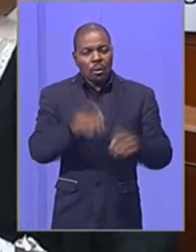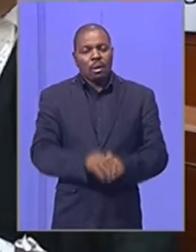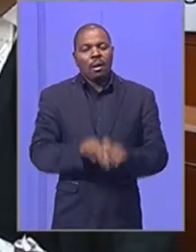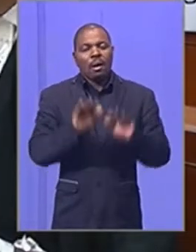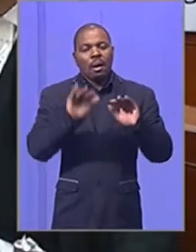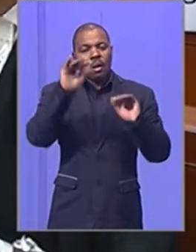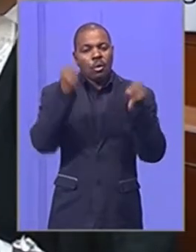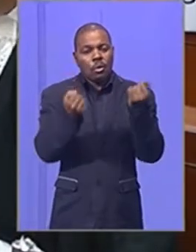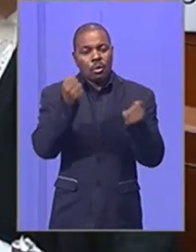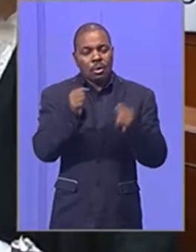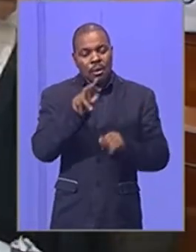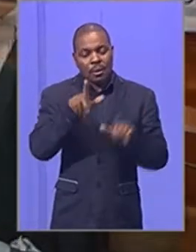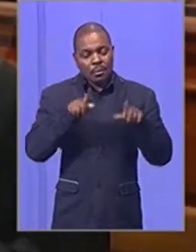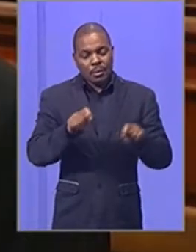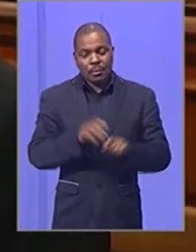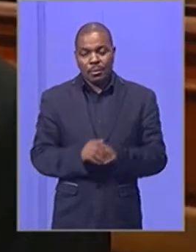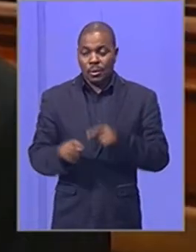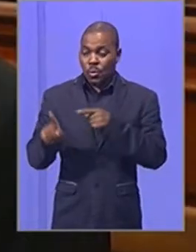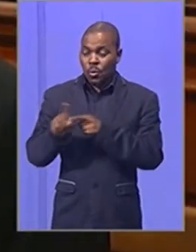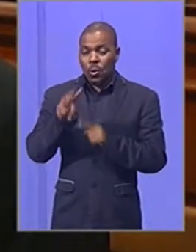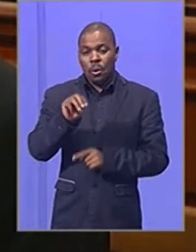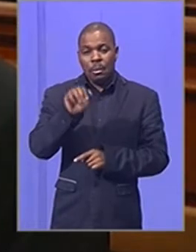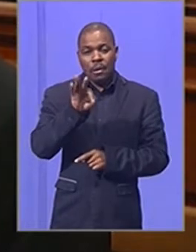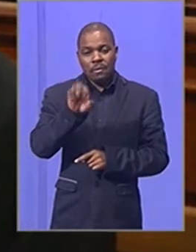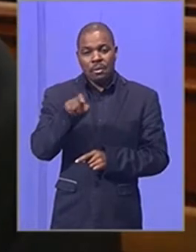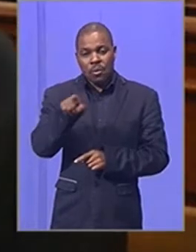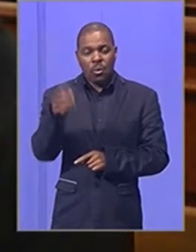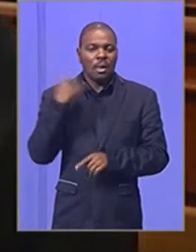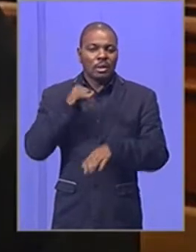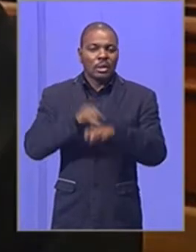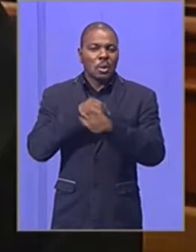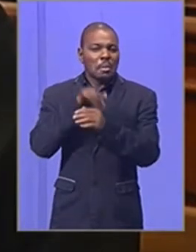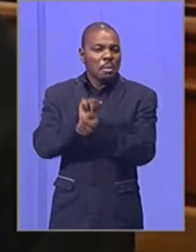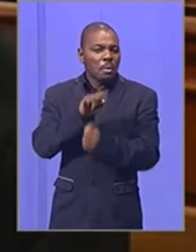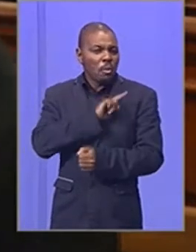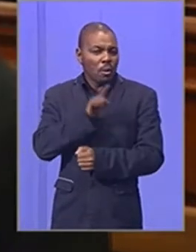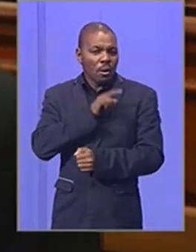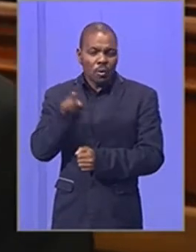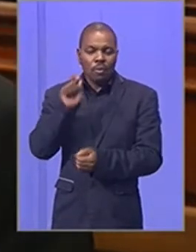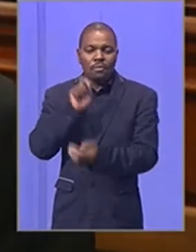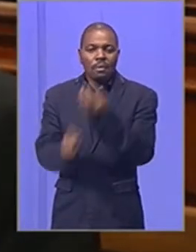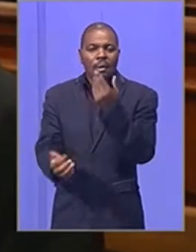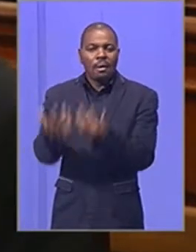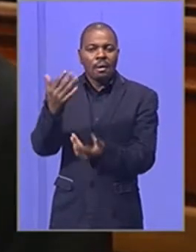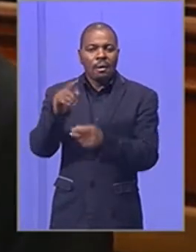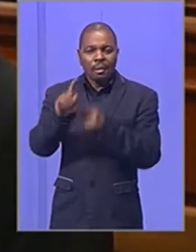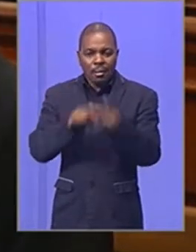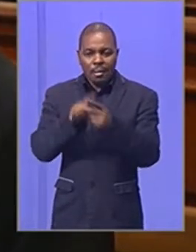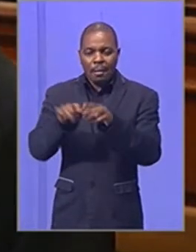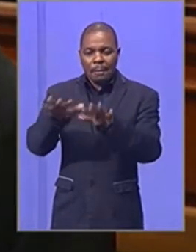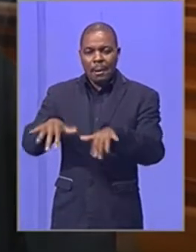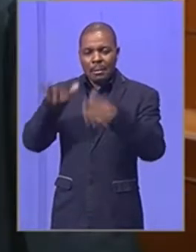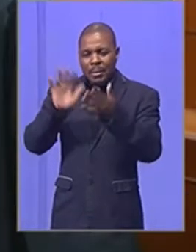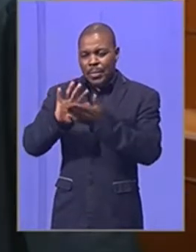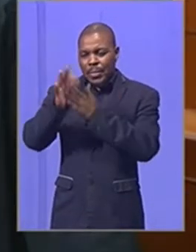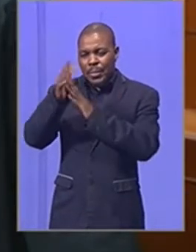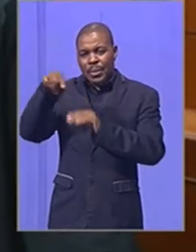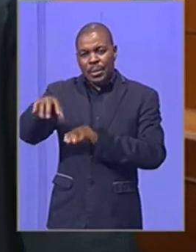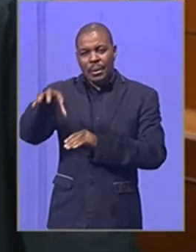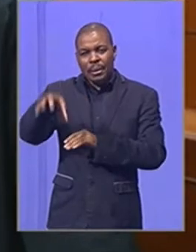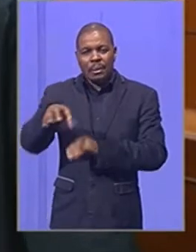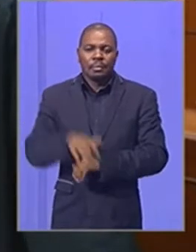dinyewe la Cape Town ka jeno. Mafe o na tshwarwe ka pherekgong ka diqoso tsa ho qala mollo o ileng wa tjhesa le ho senya tse ding tsa dikarolo